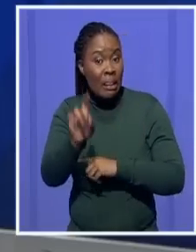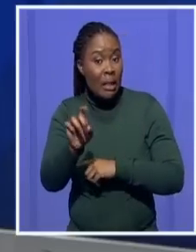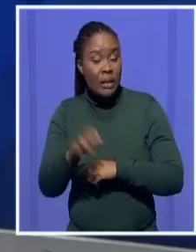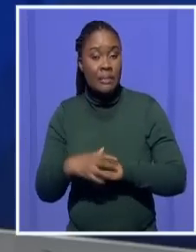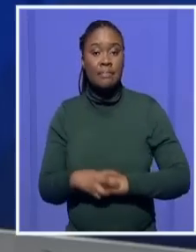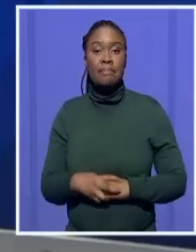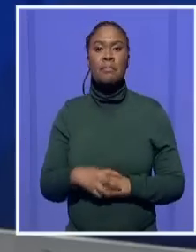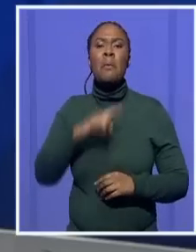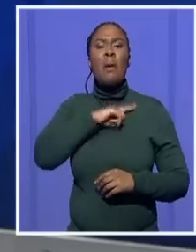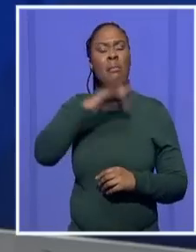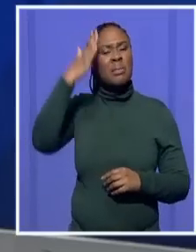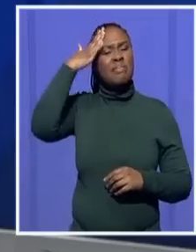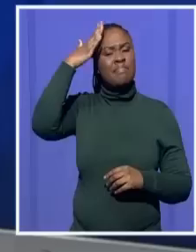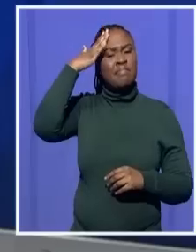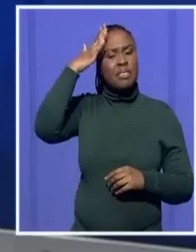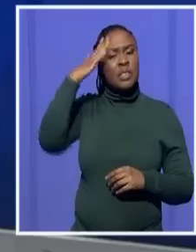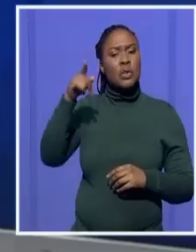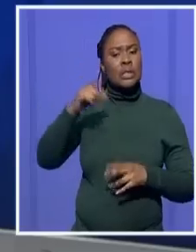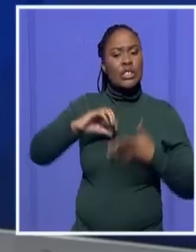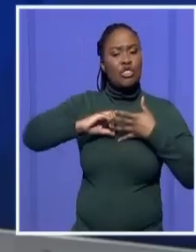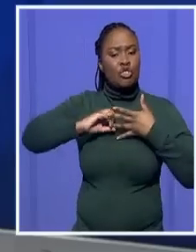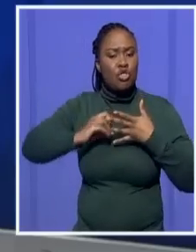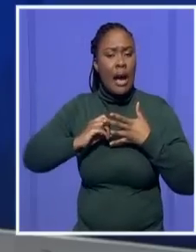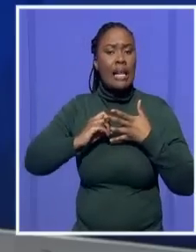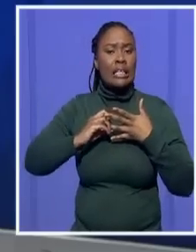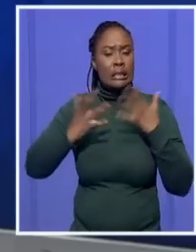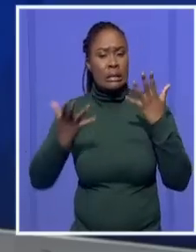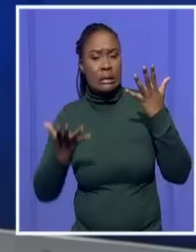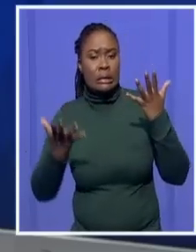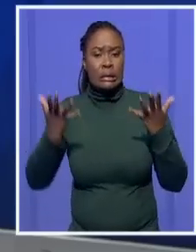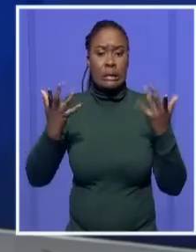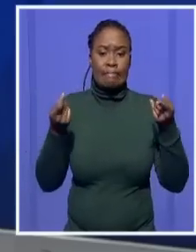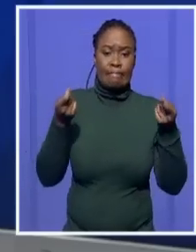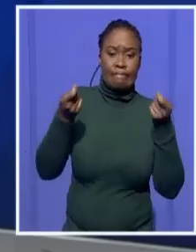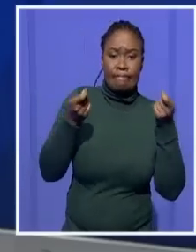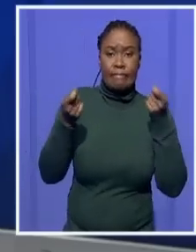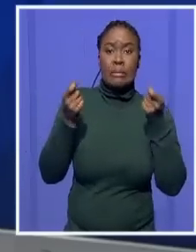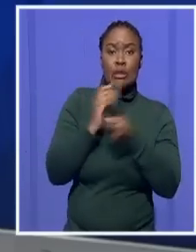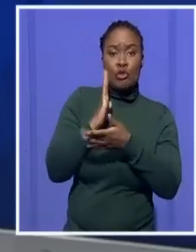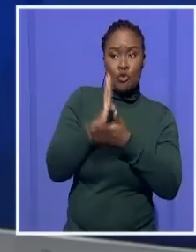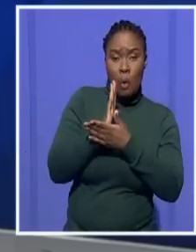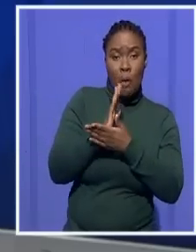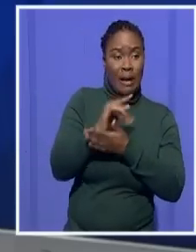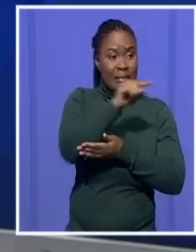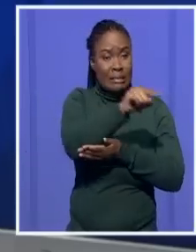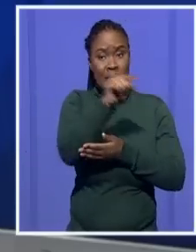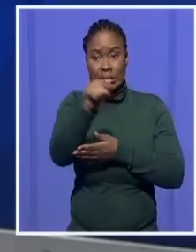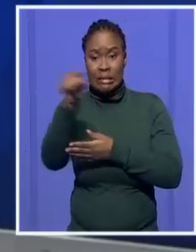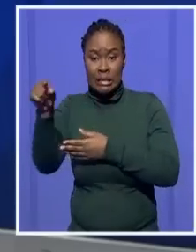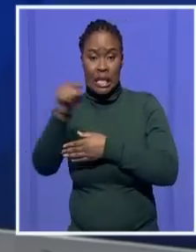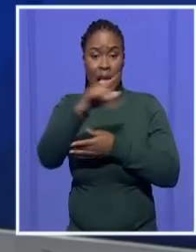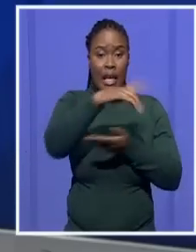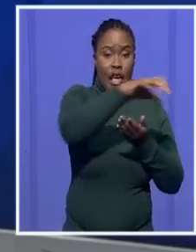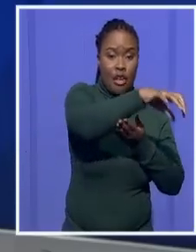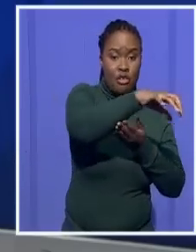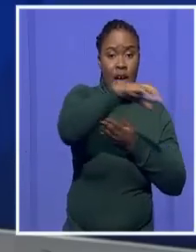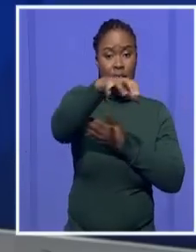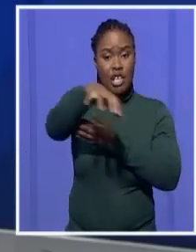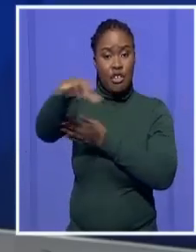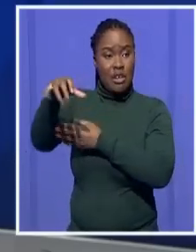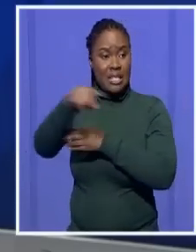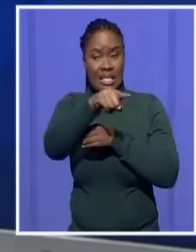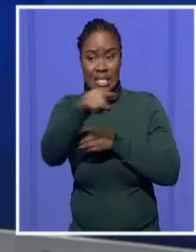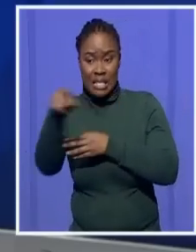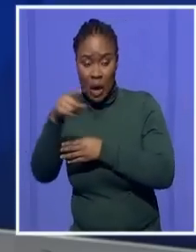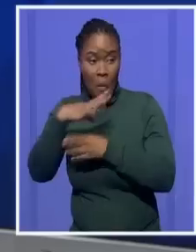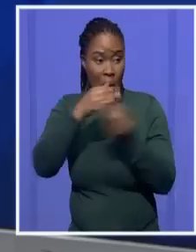they're trying to manage resources to some of the areas that are worst hit. We know that people have been trying to pick up the pieces of their lives since the